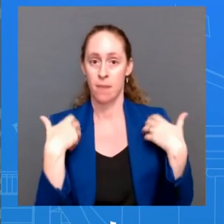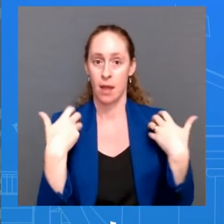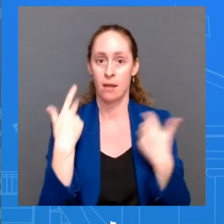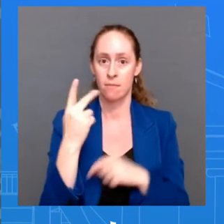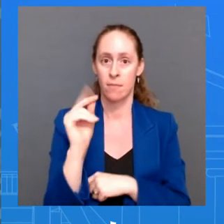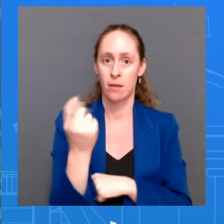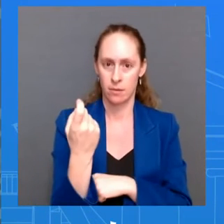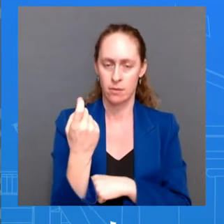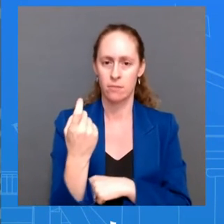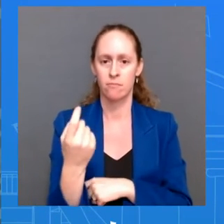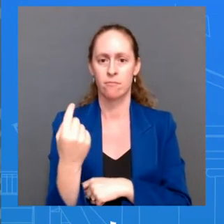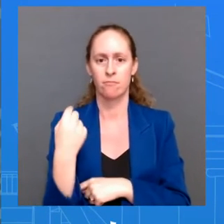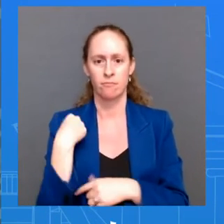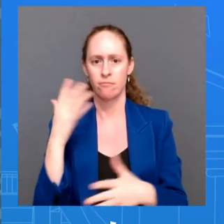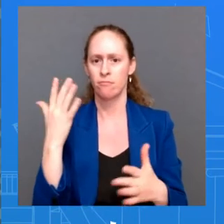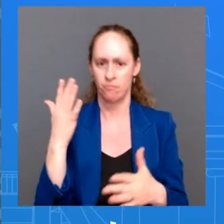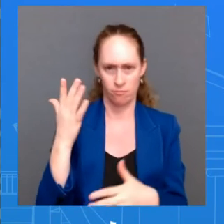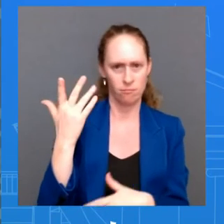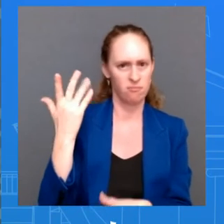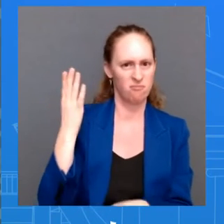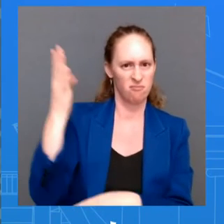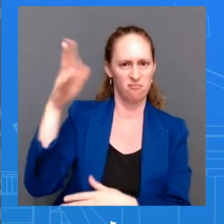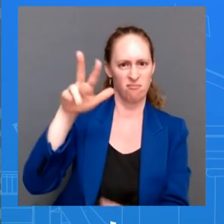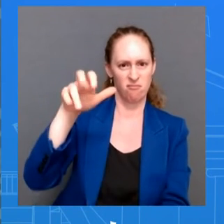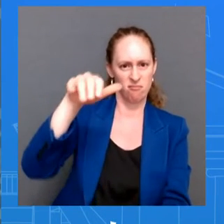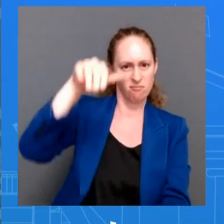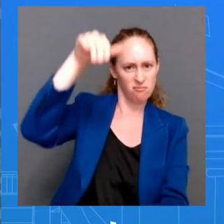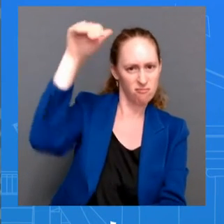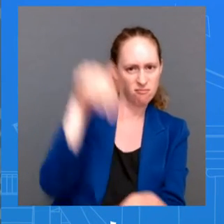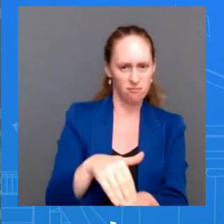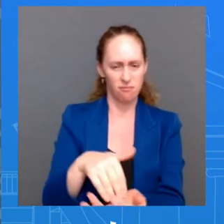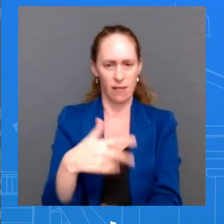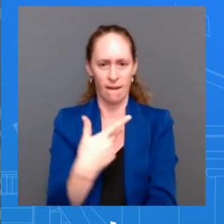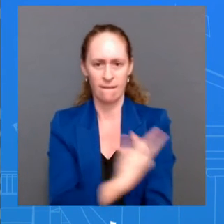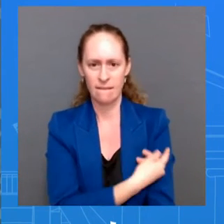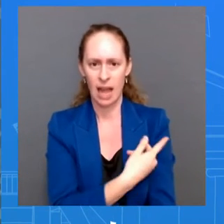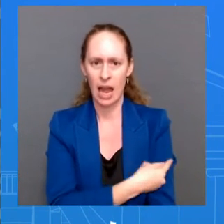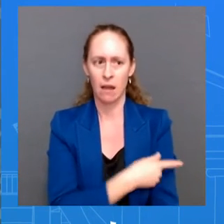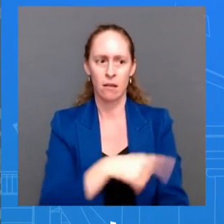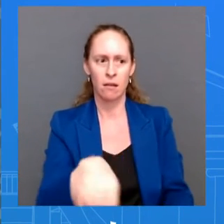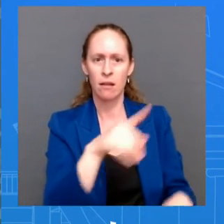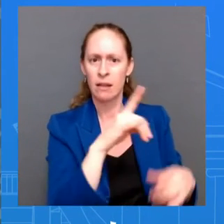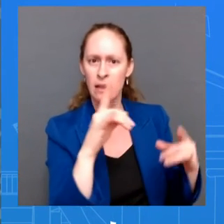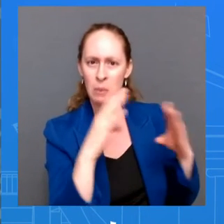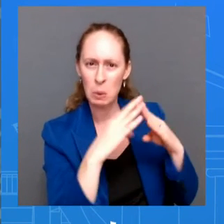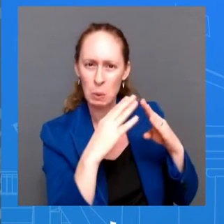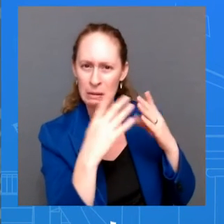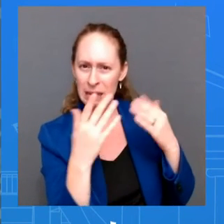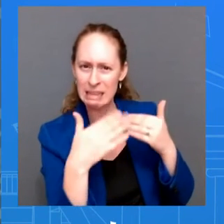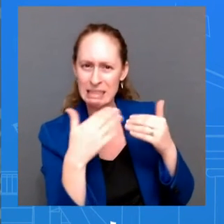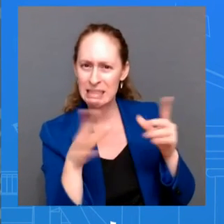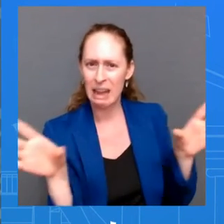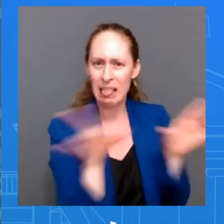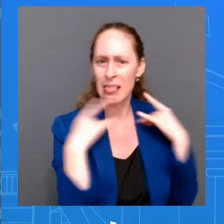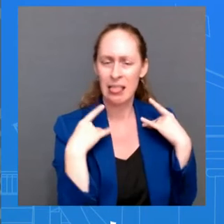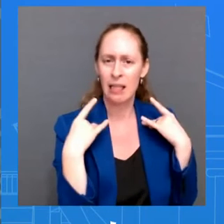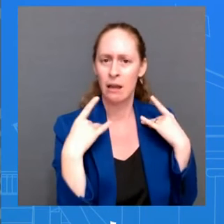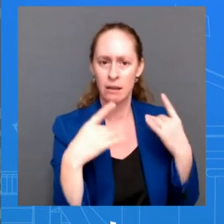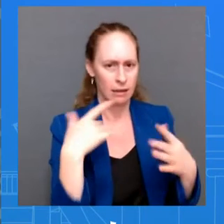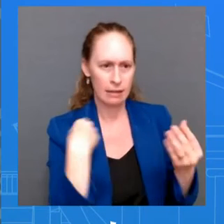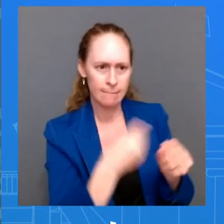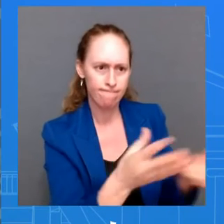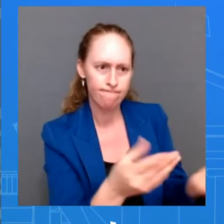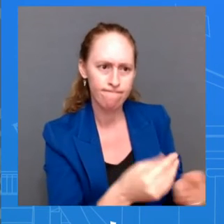to communities at risk, working very closely with state and local legislators. I just announced